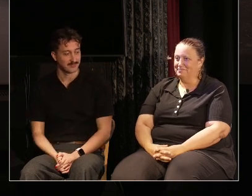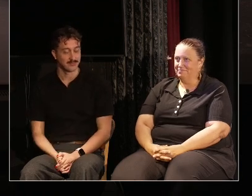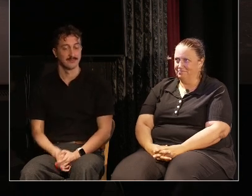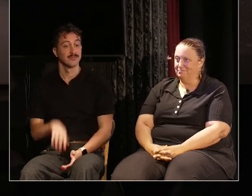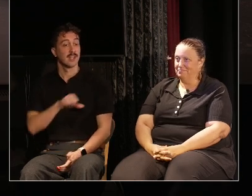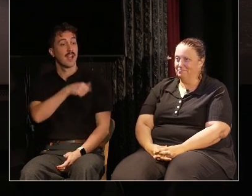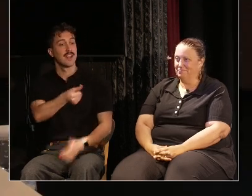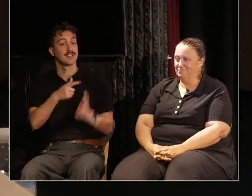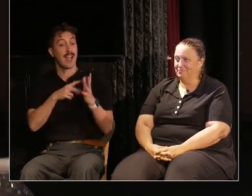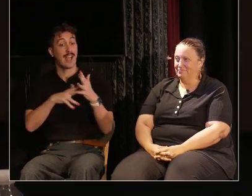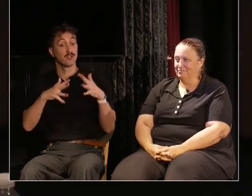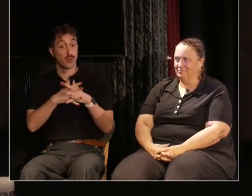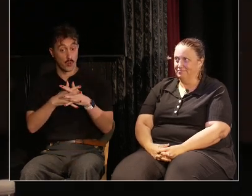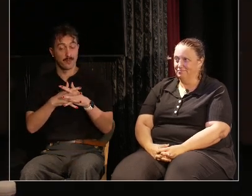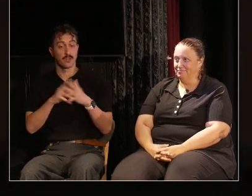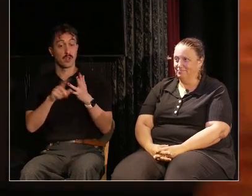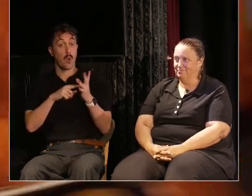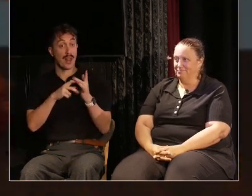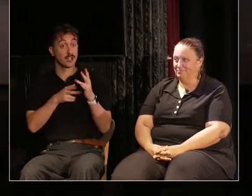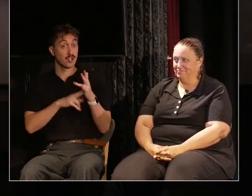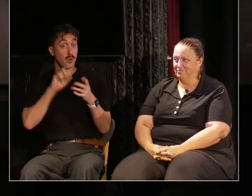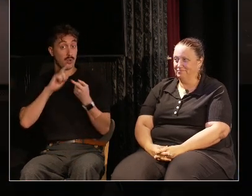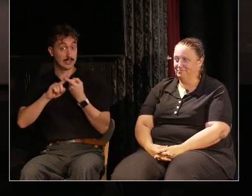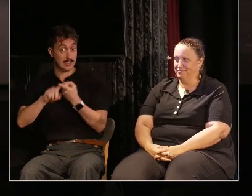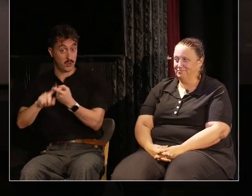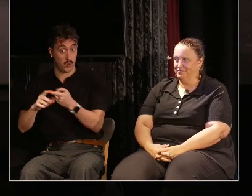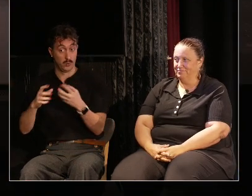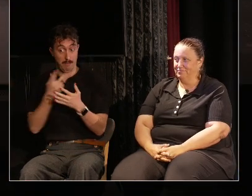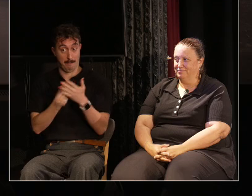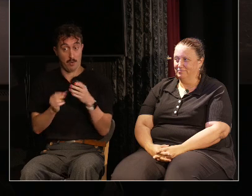Andrew, will the coalition maintain bipartisanship on this issue?